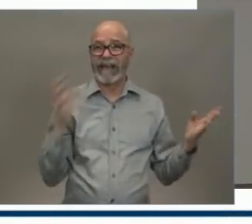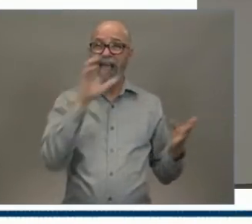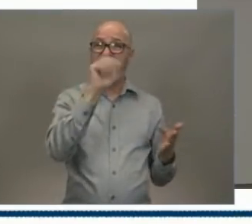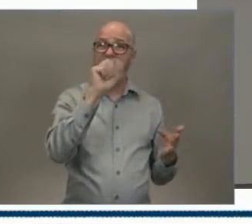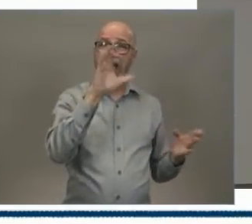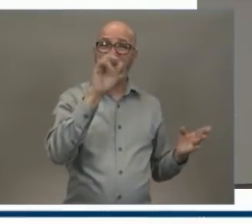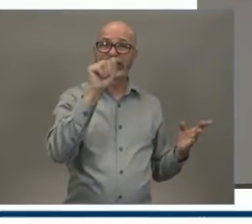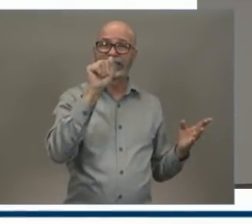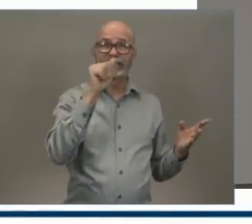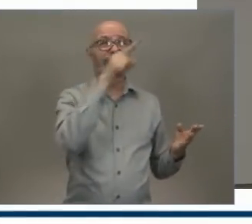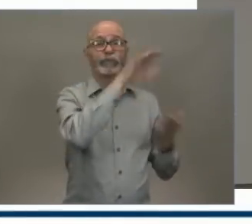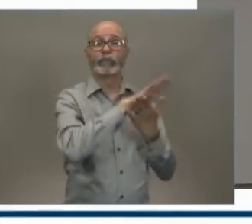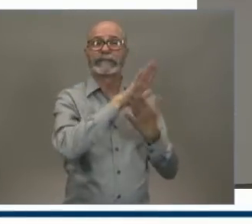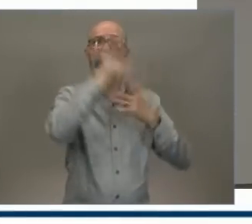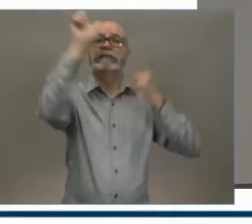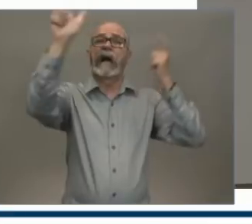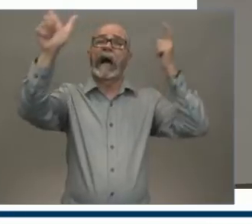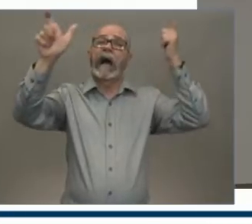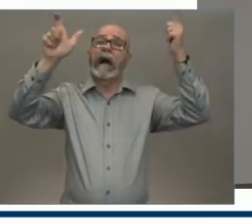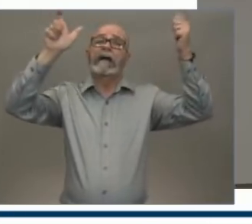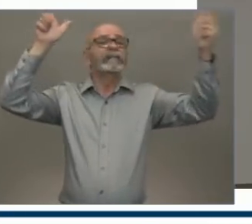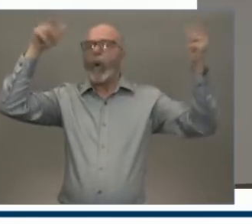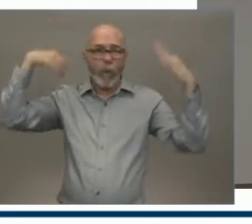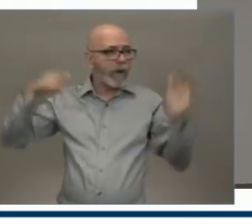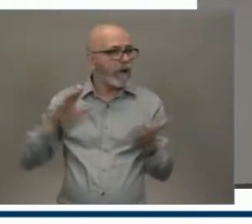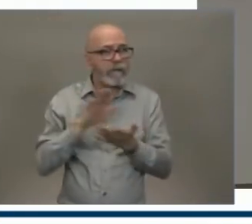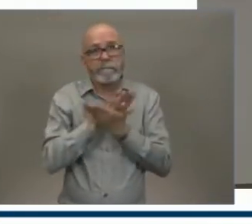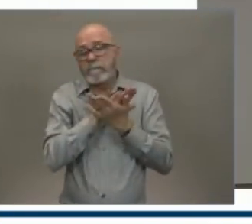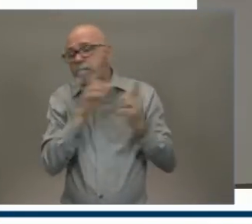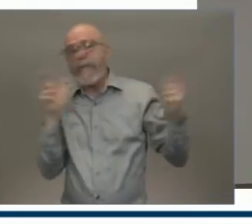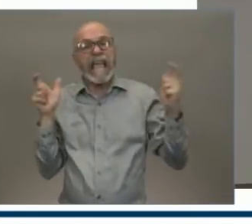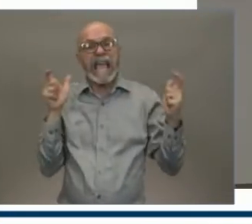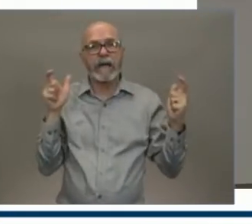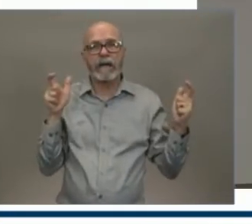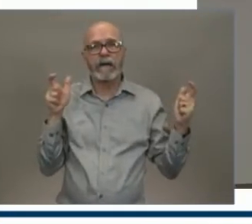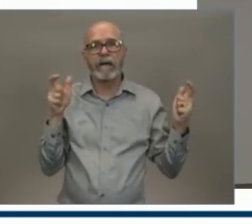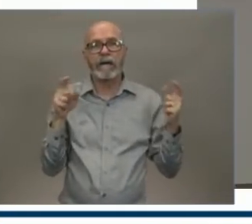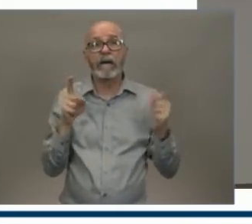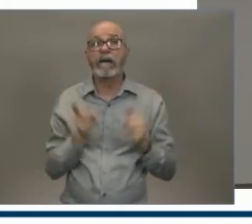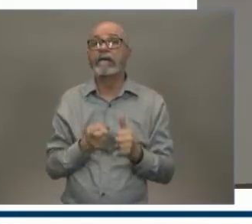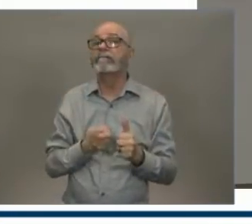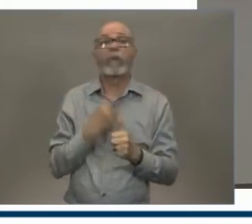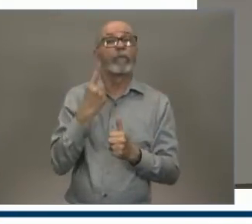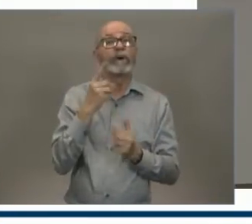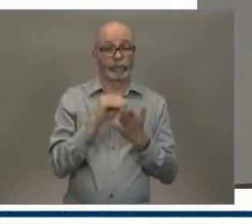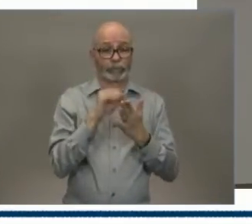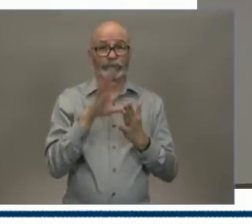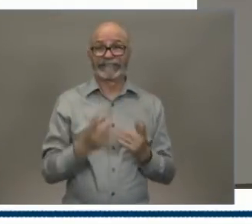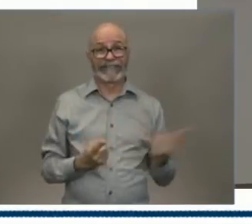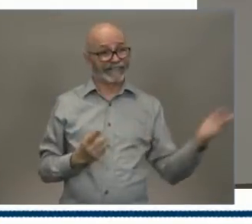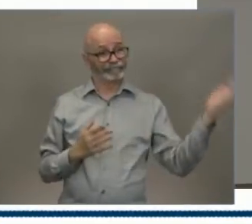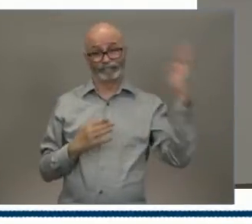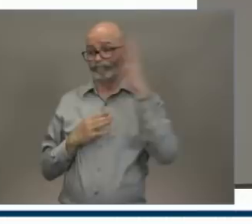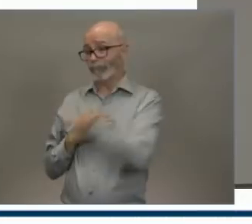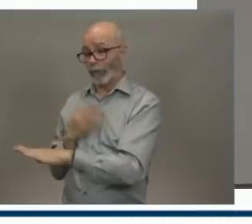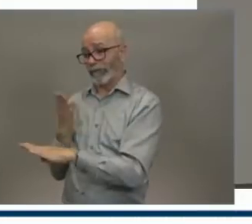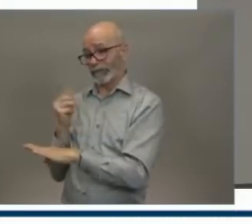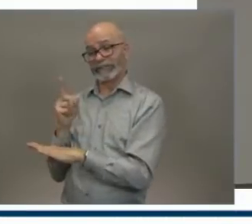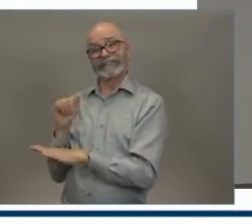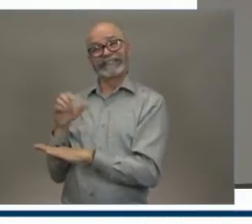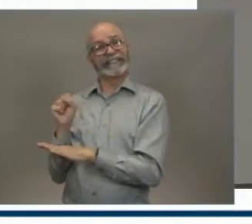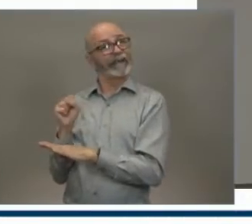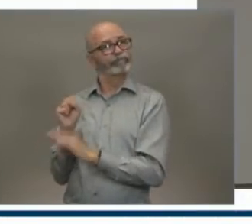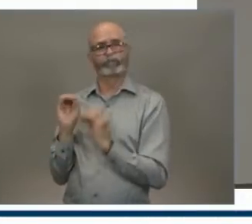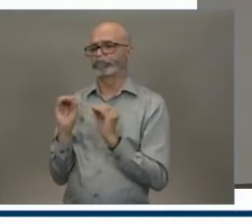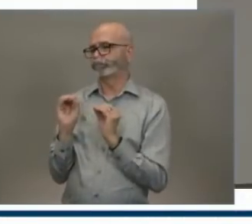building. The first case at Acadia was a returning student who isolated, had no contacts with anybody else. This case,